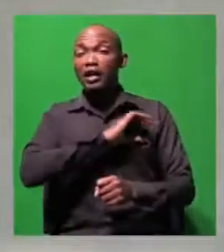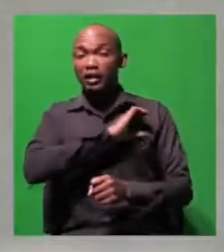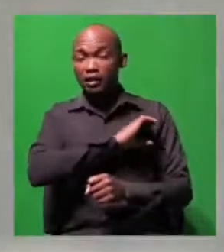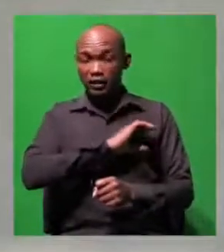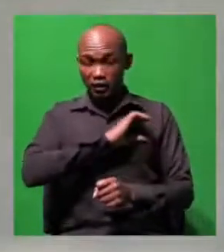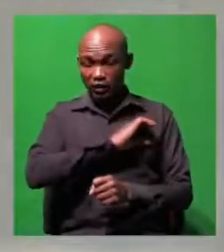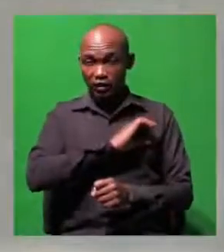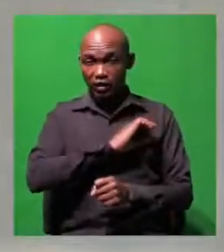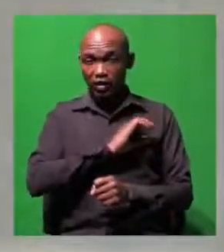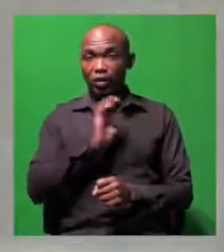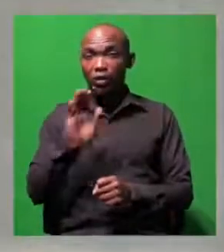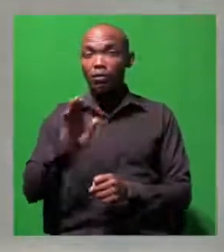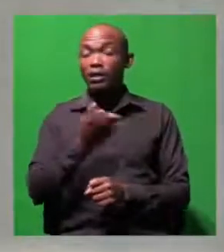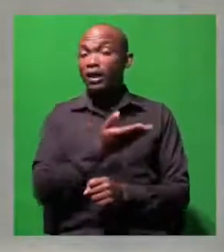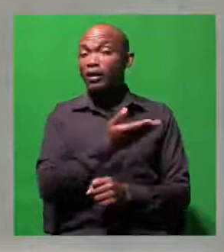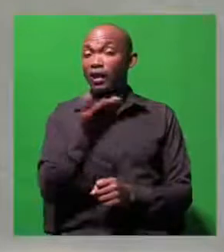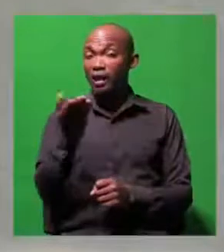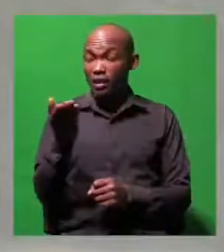What are they?